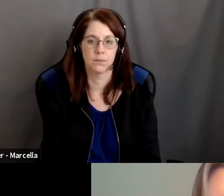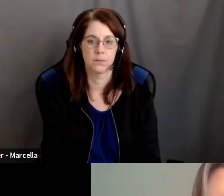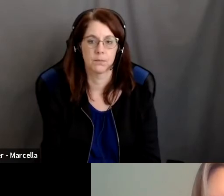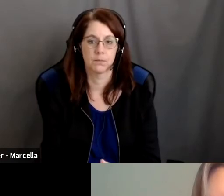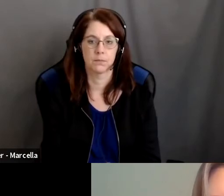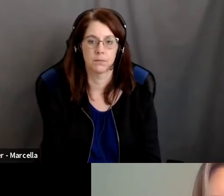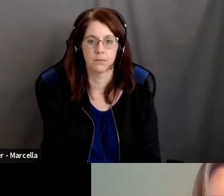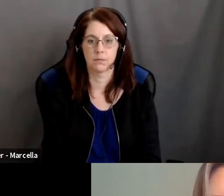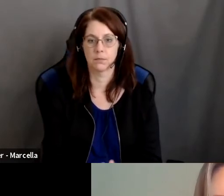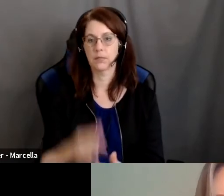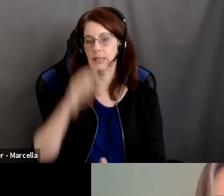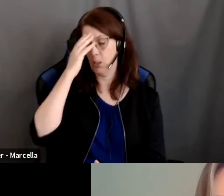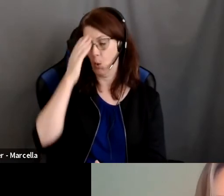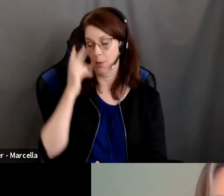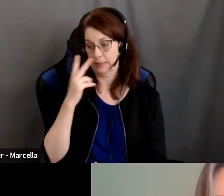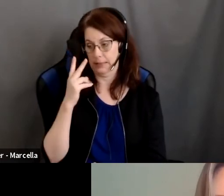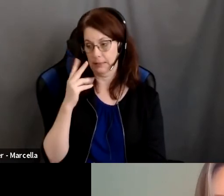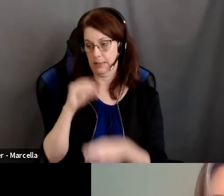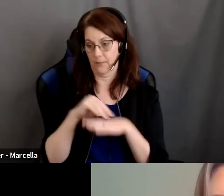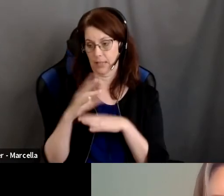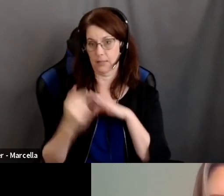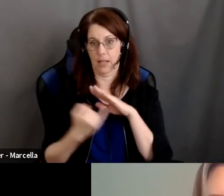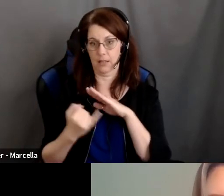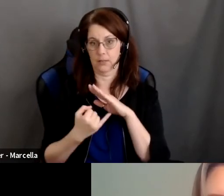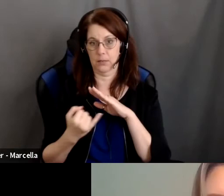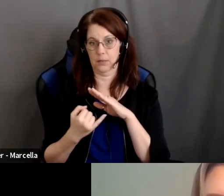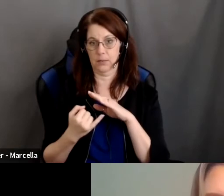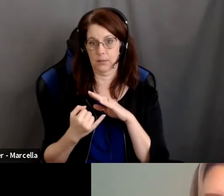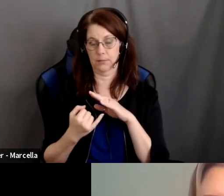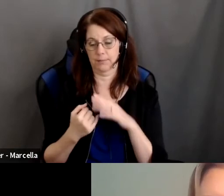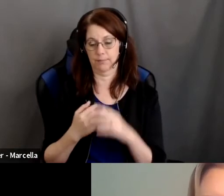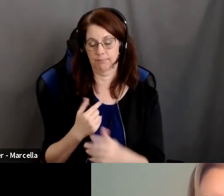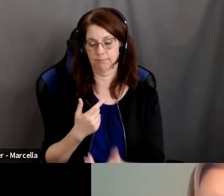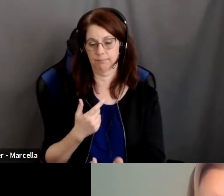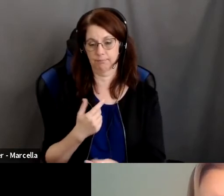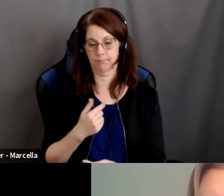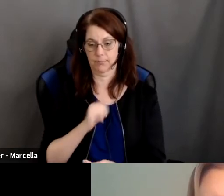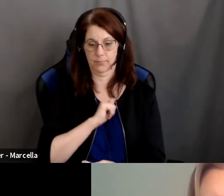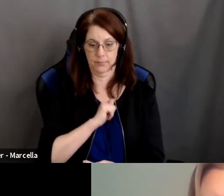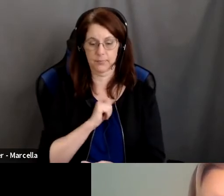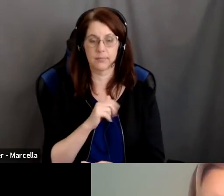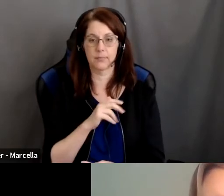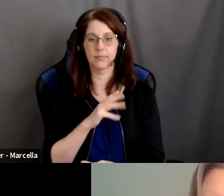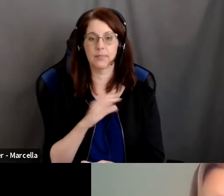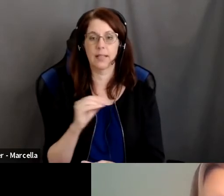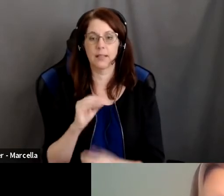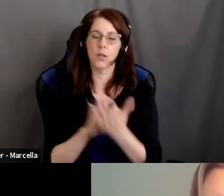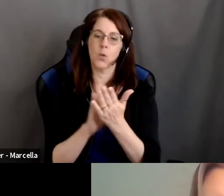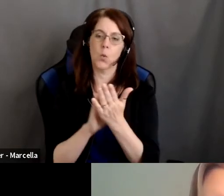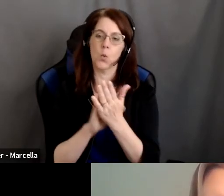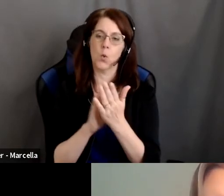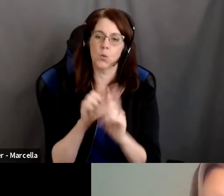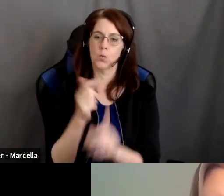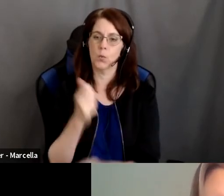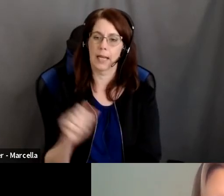I know we've seen the effects of isolation, probably up close and personal. And by the way, kudos to